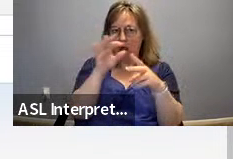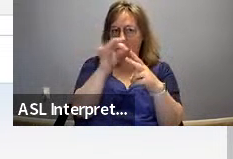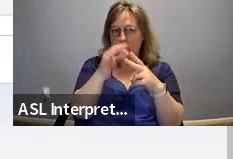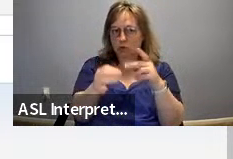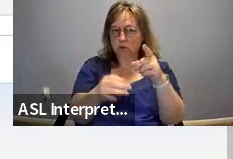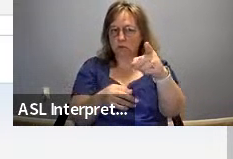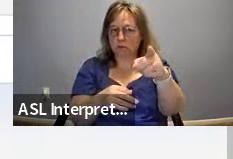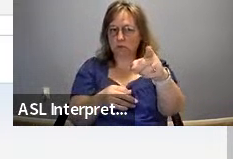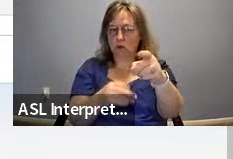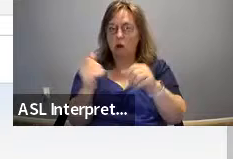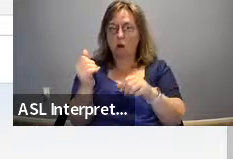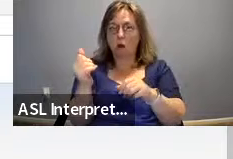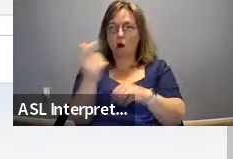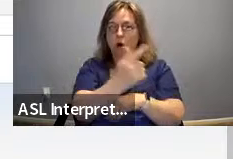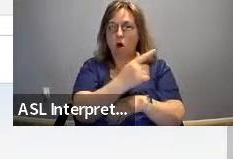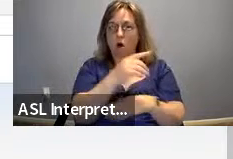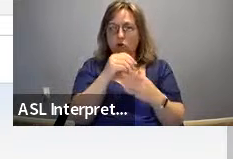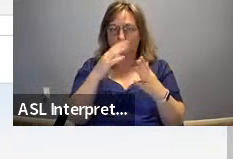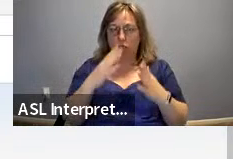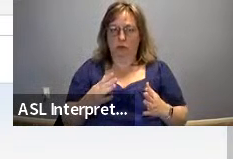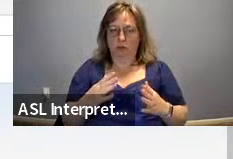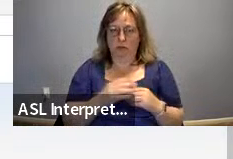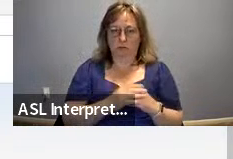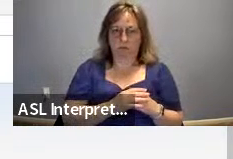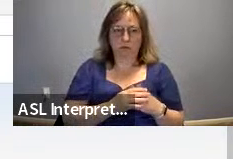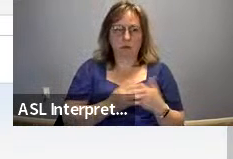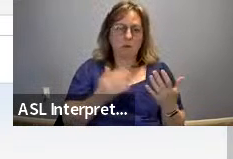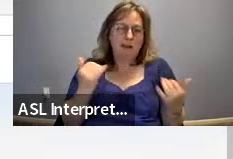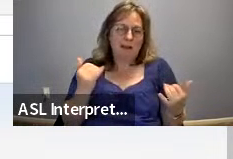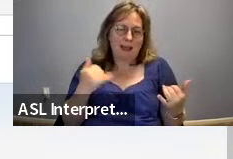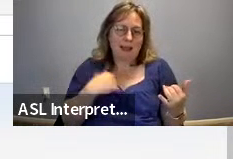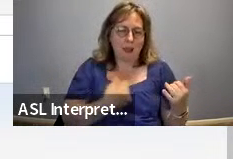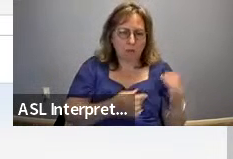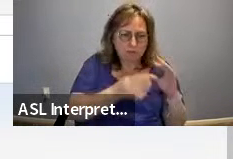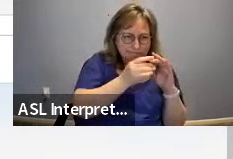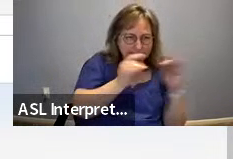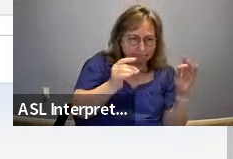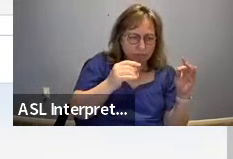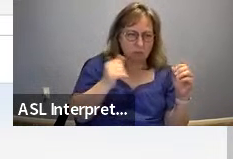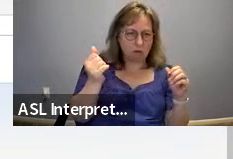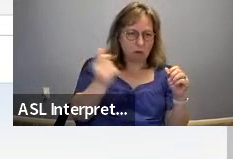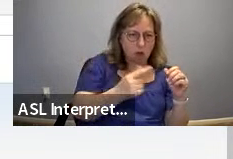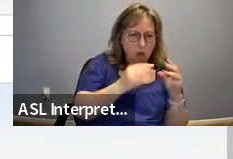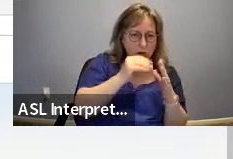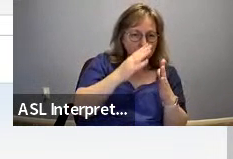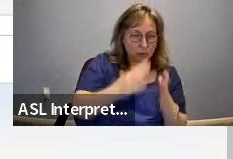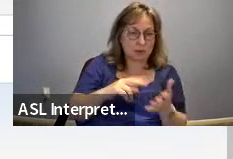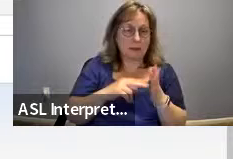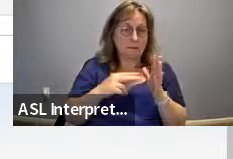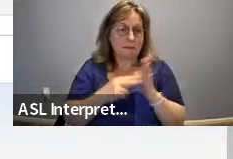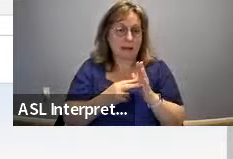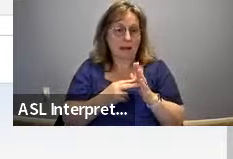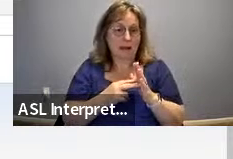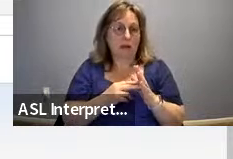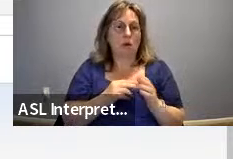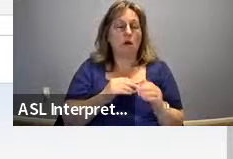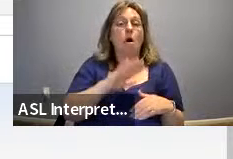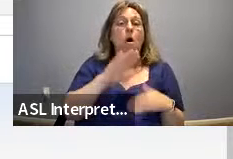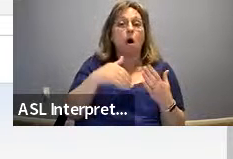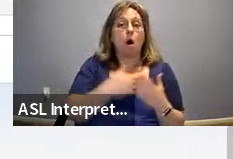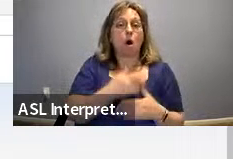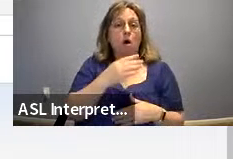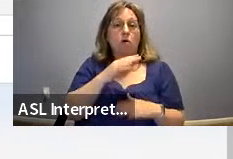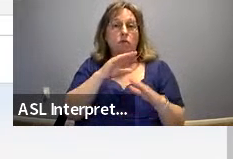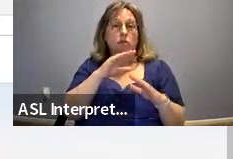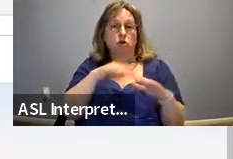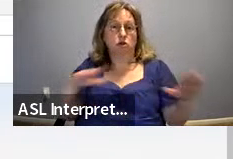says all students. So right now it says all students. I am seeing all the information for all the children in my